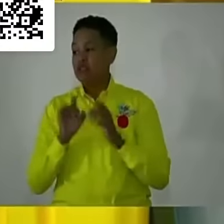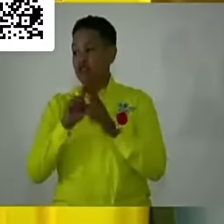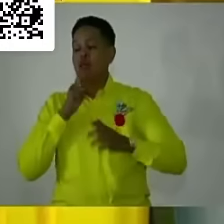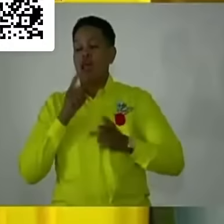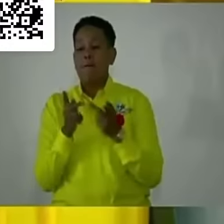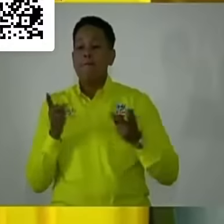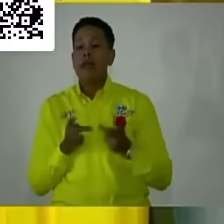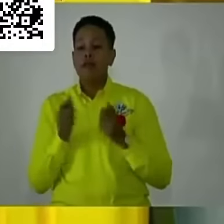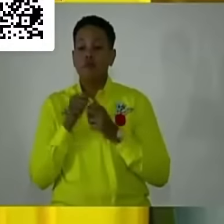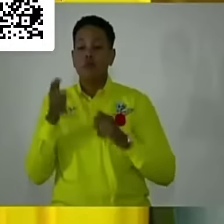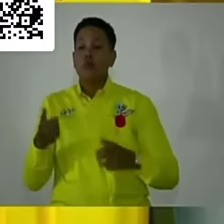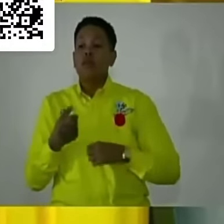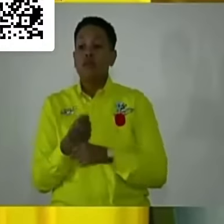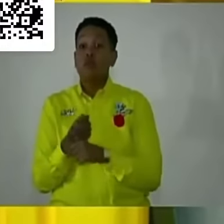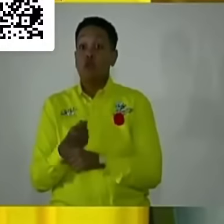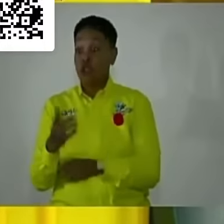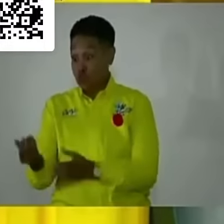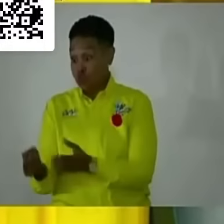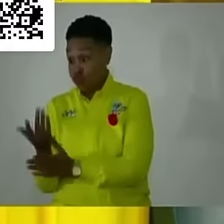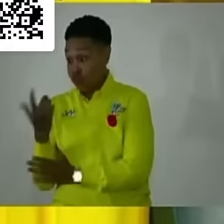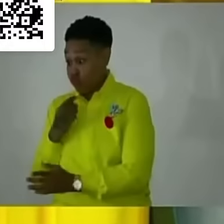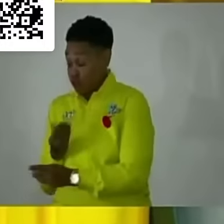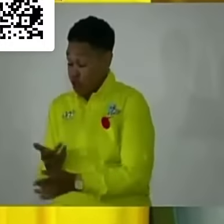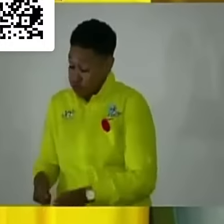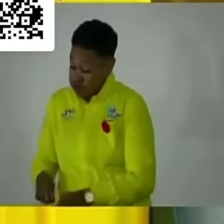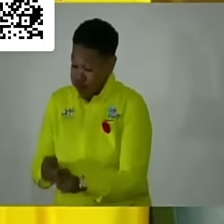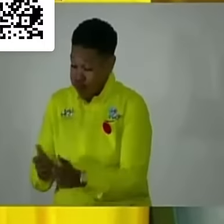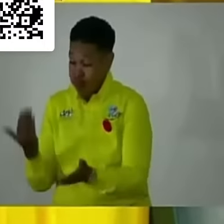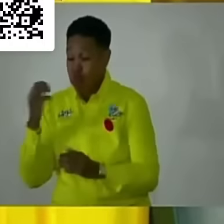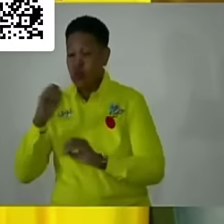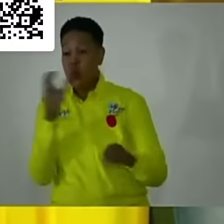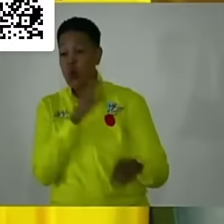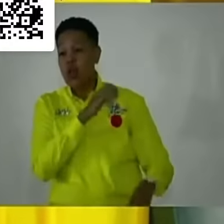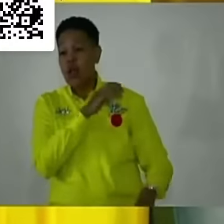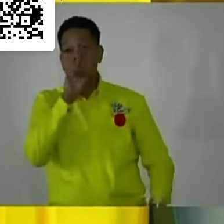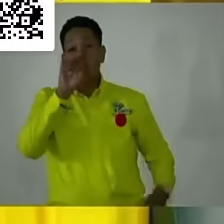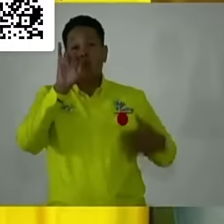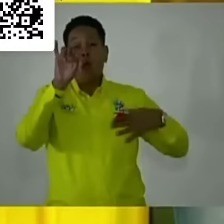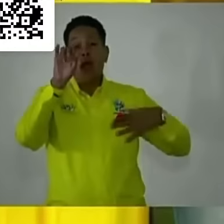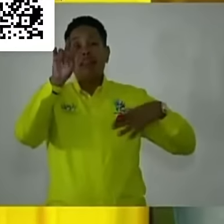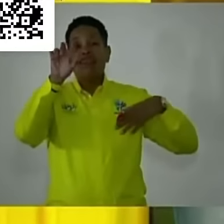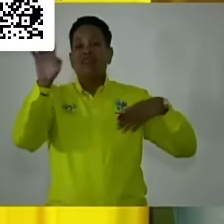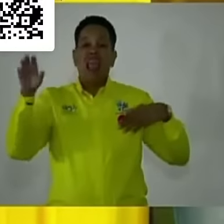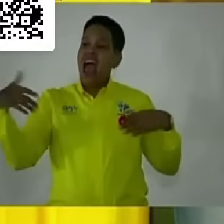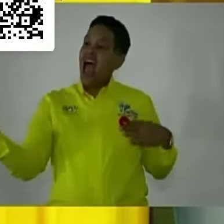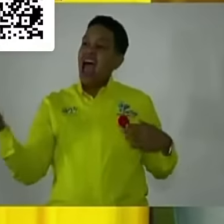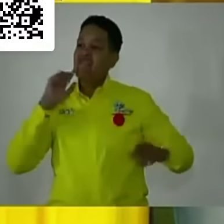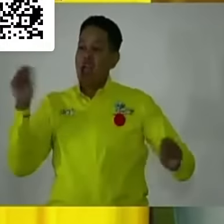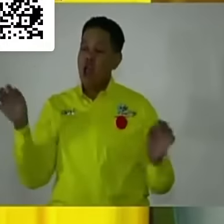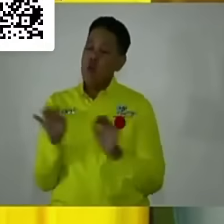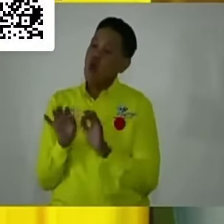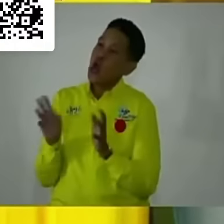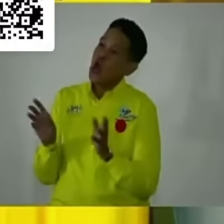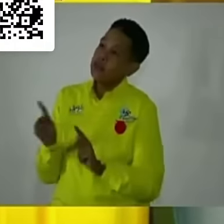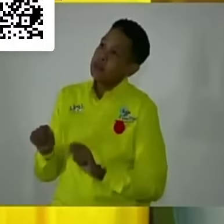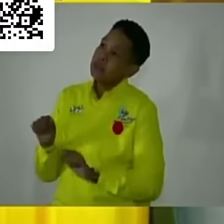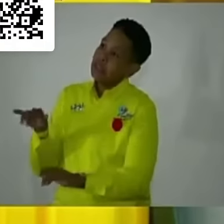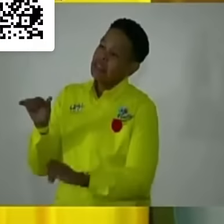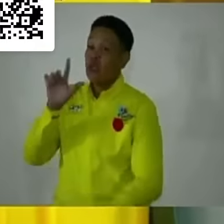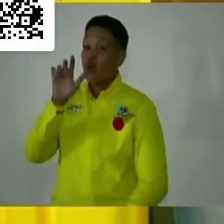with the production of bauxite. We have no clinic in Louidersville of any worth. The clinic